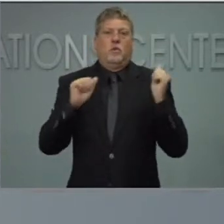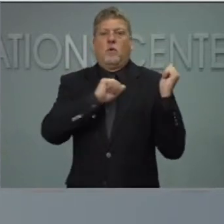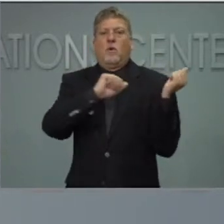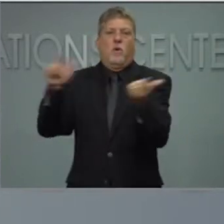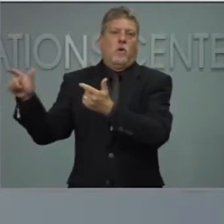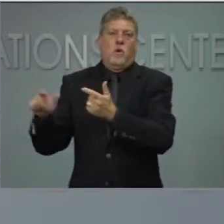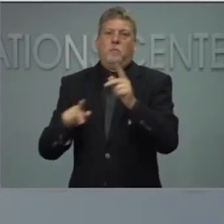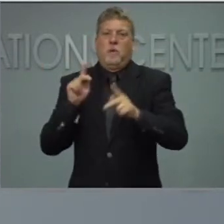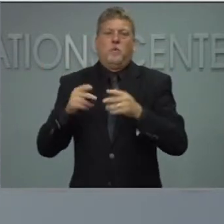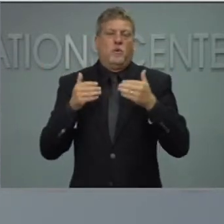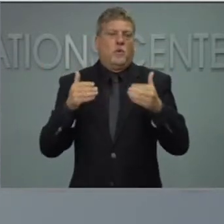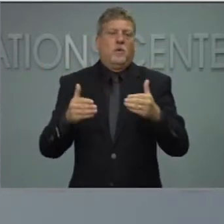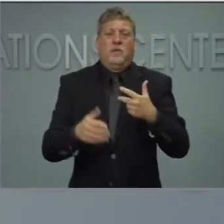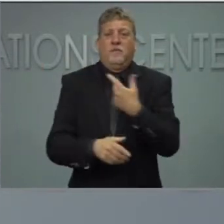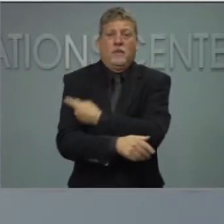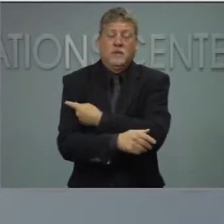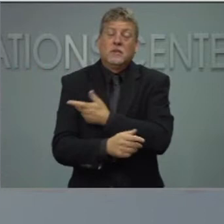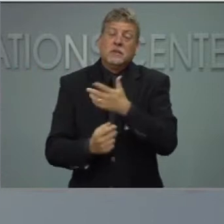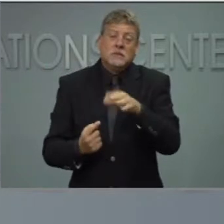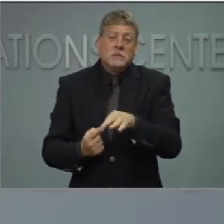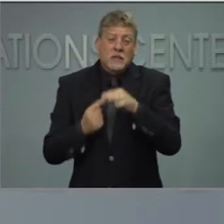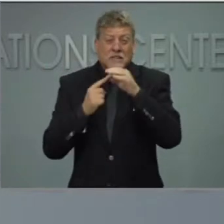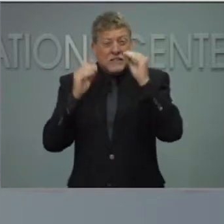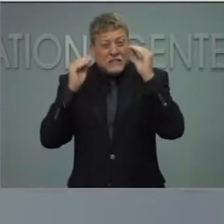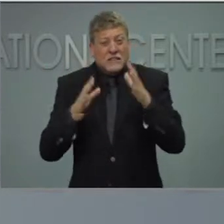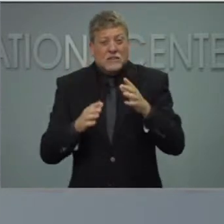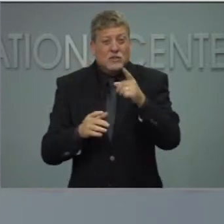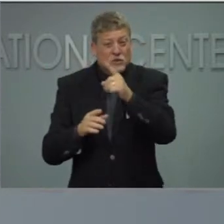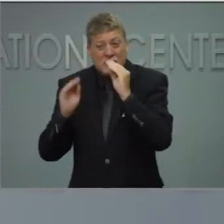vaccinated, particularly teachers who work with